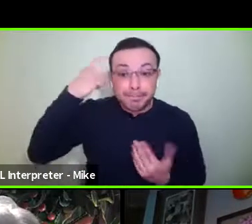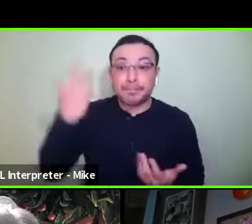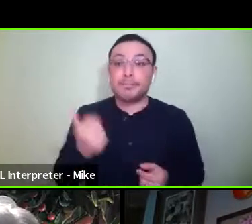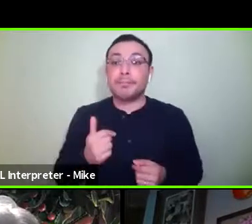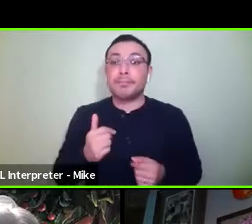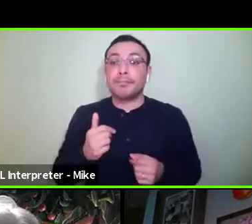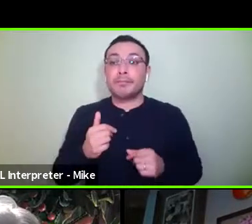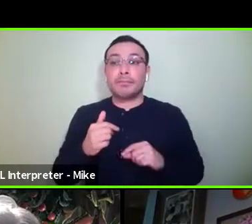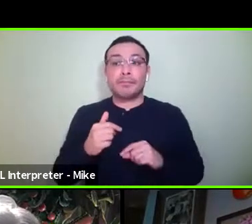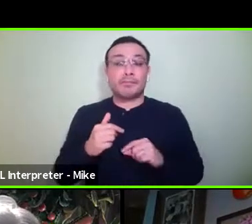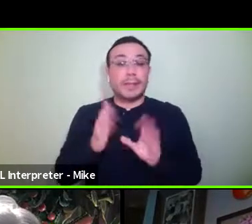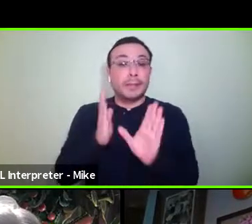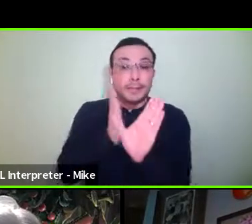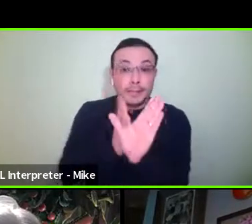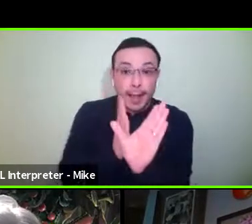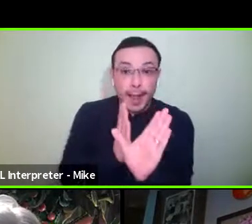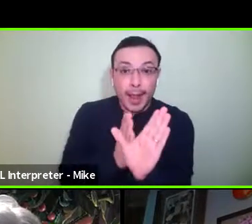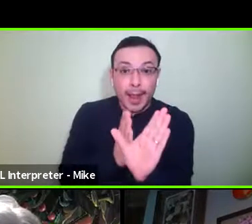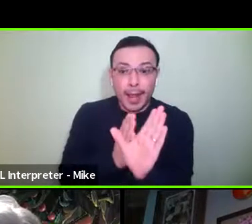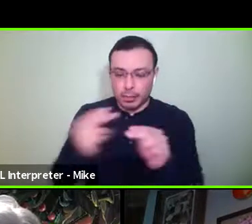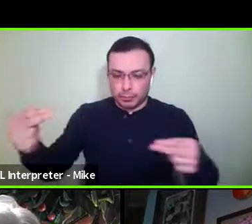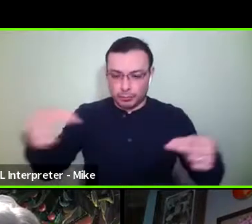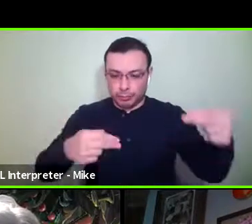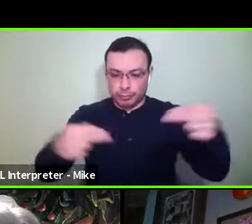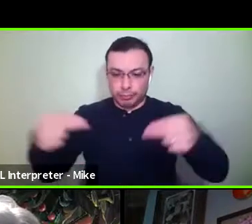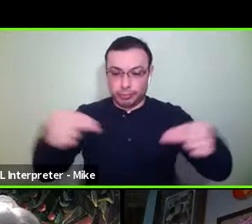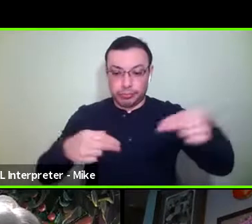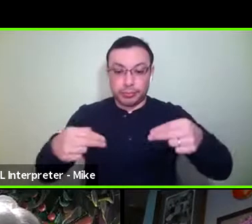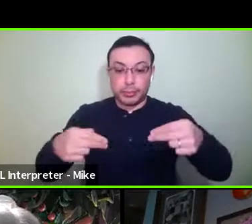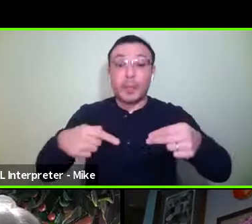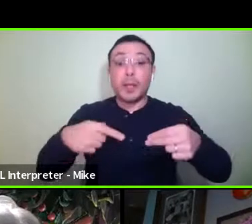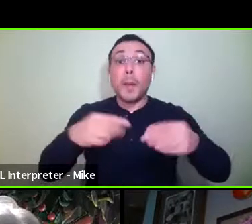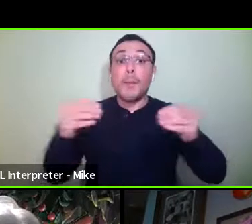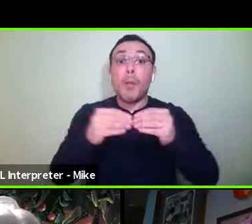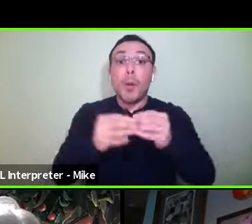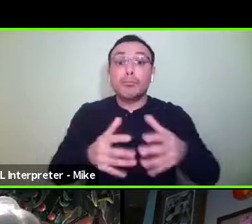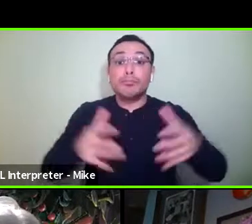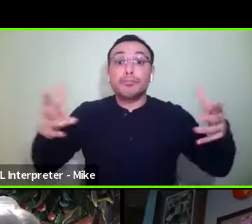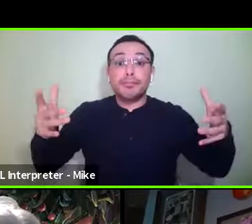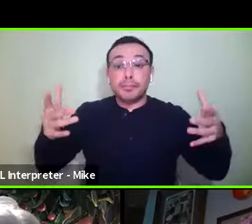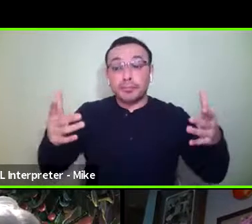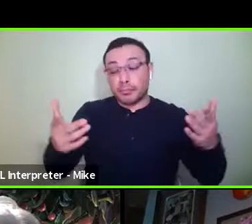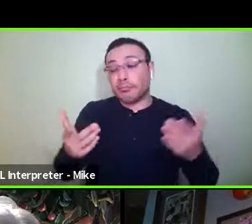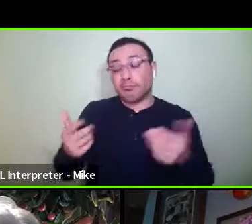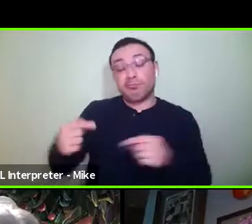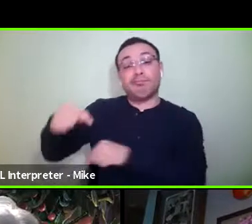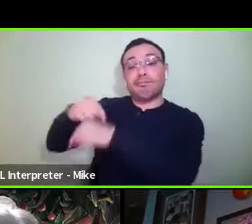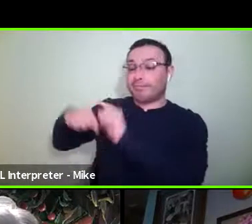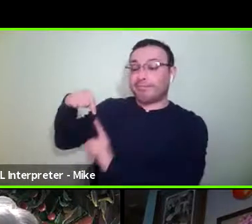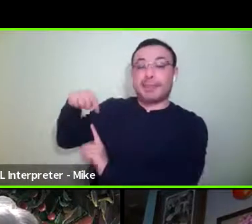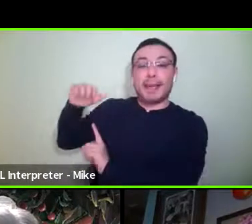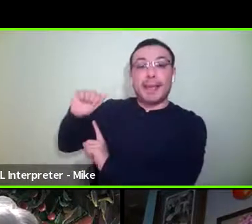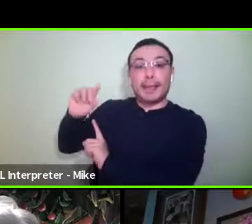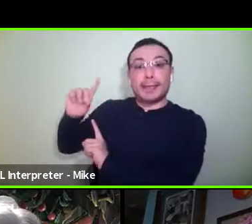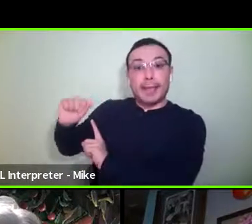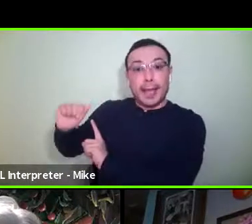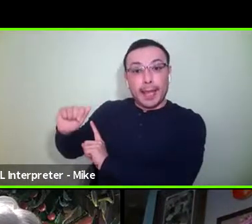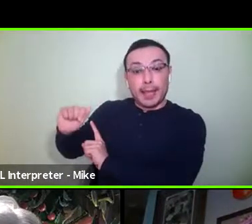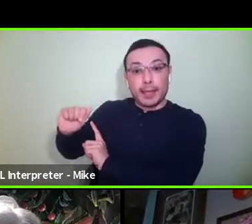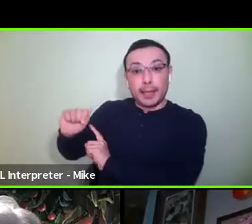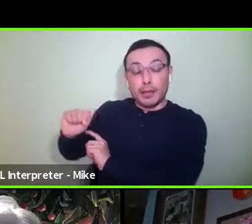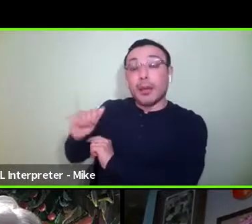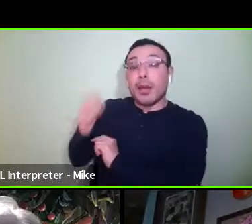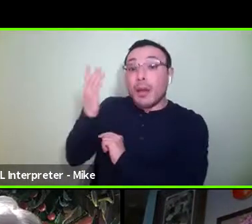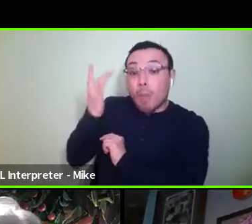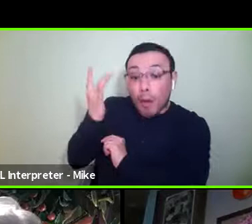ADA, that they've managed to thrive in kindergarten, elementary, middle,